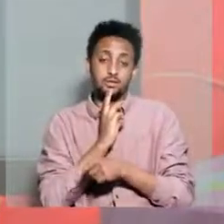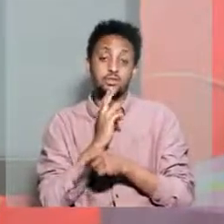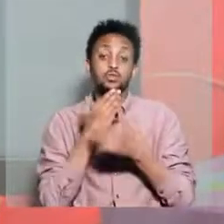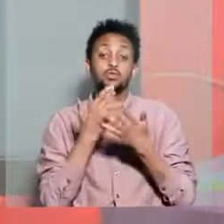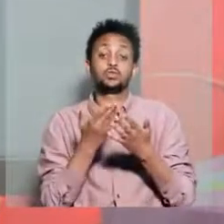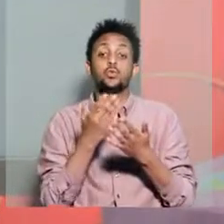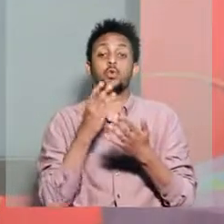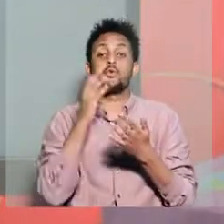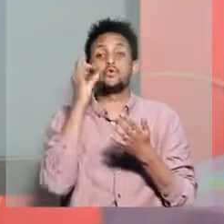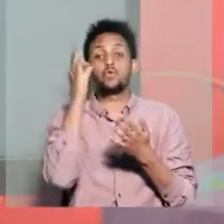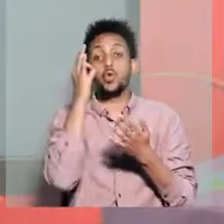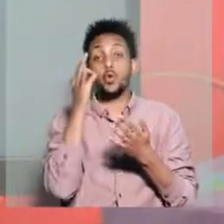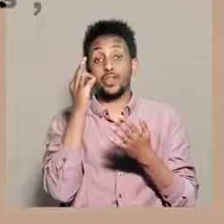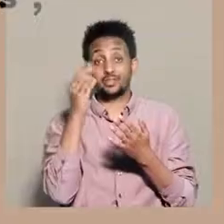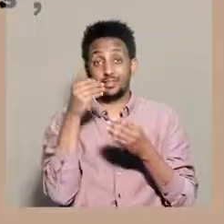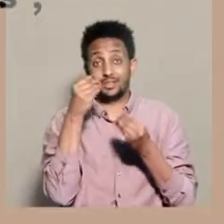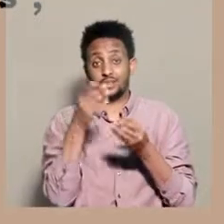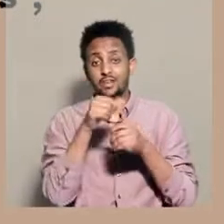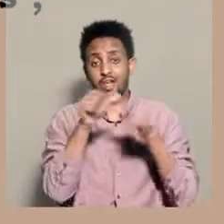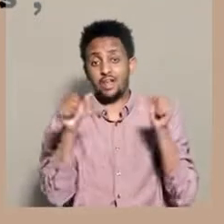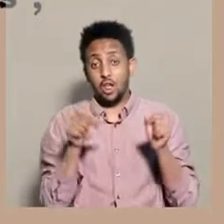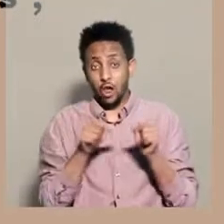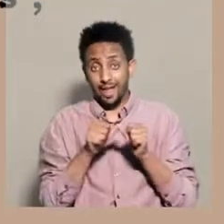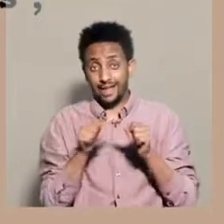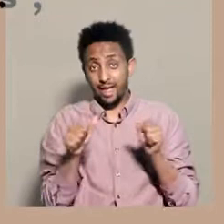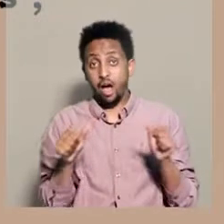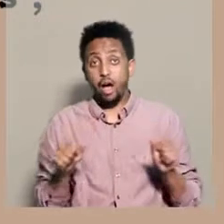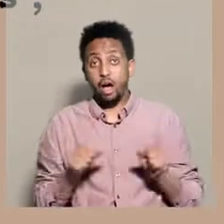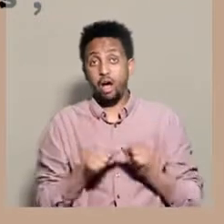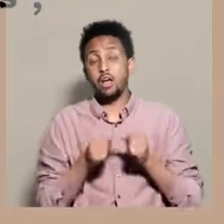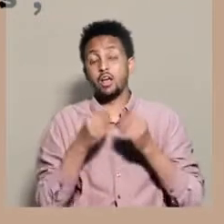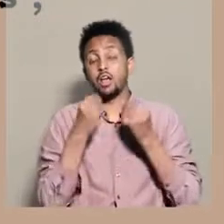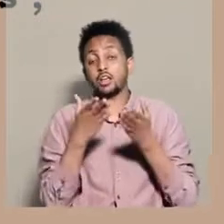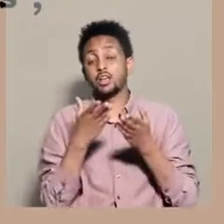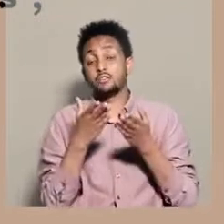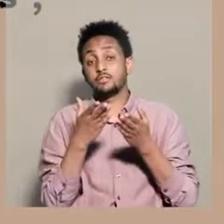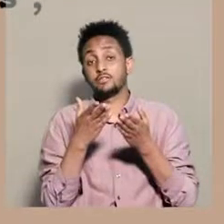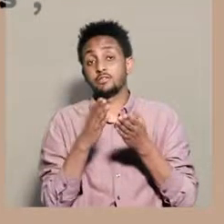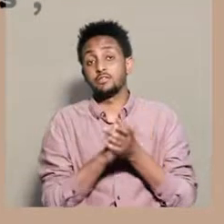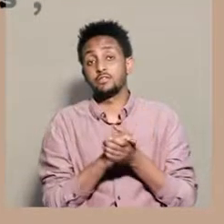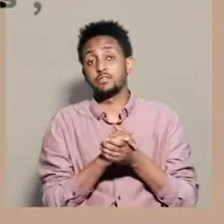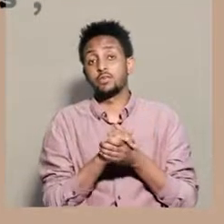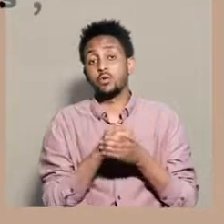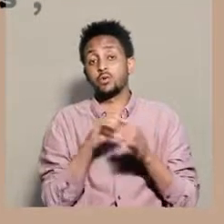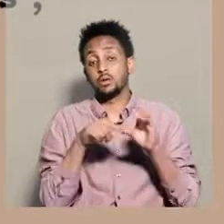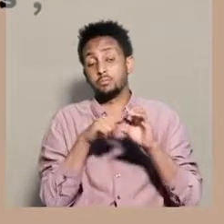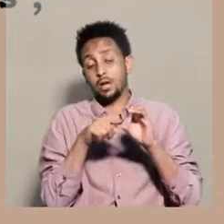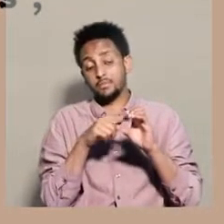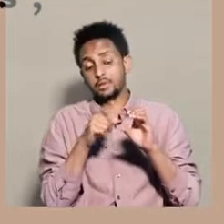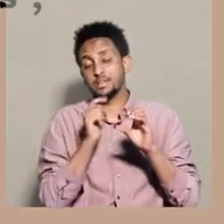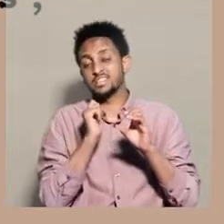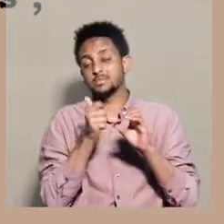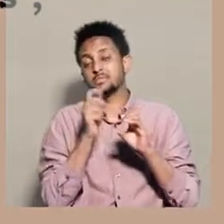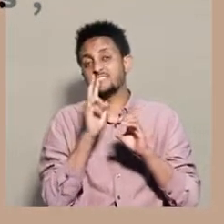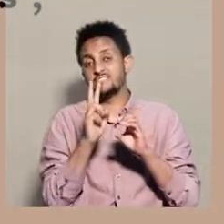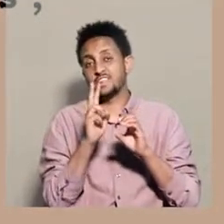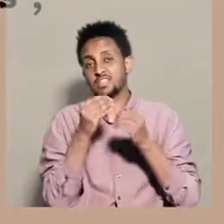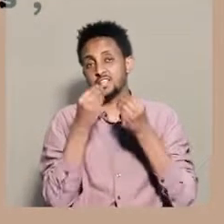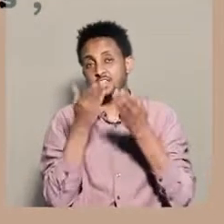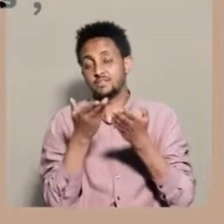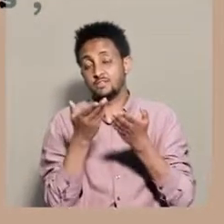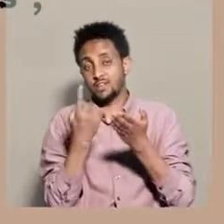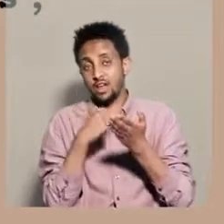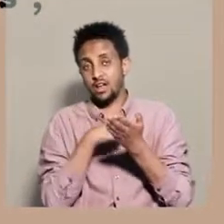Therefore, flow rate can be given as area of cross-sectional area of the pipe times the speed V can be given